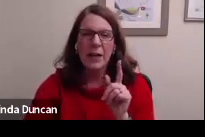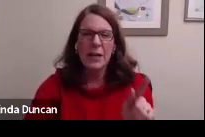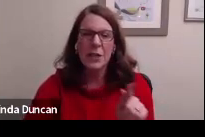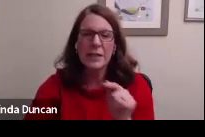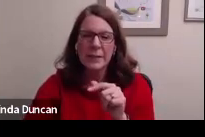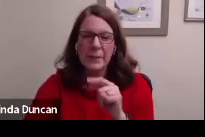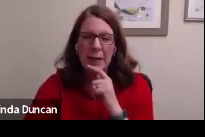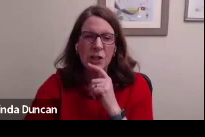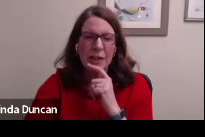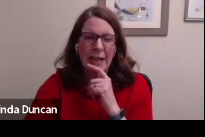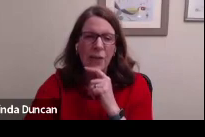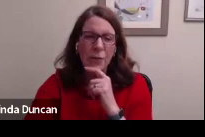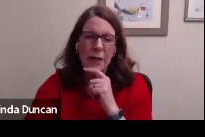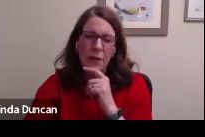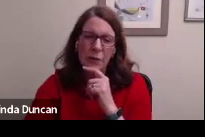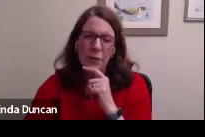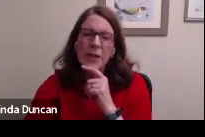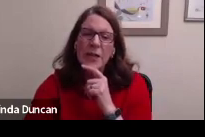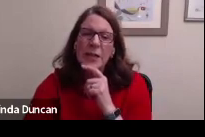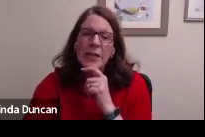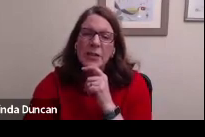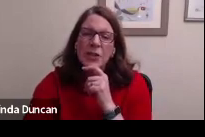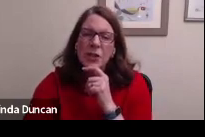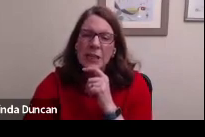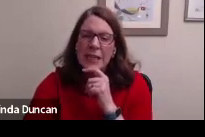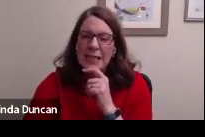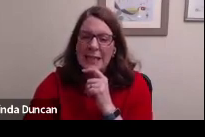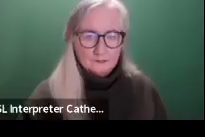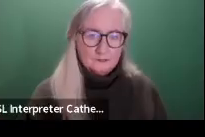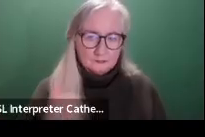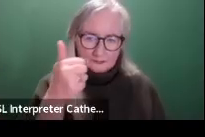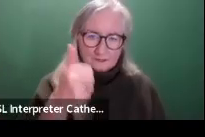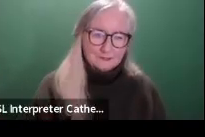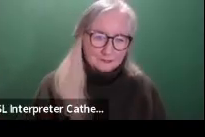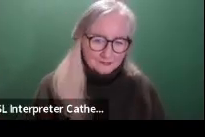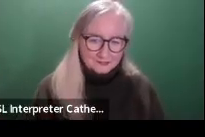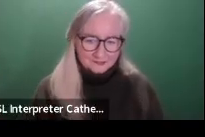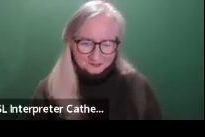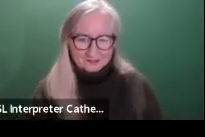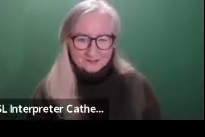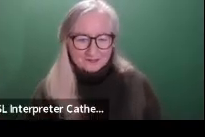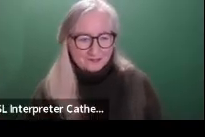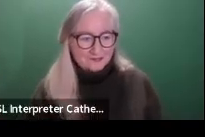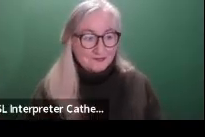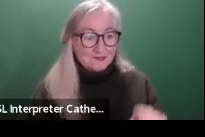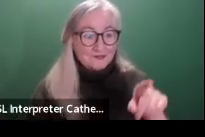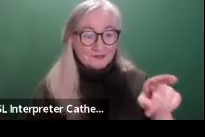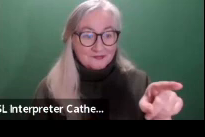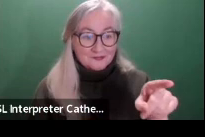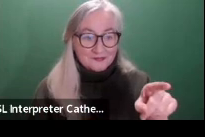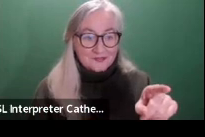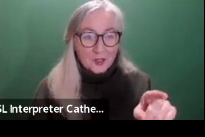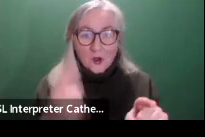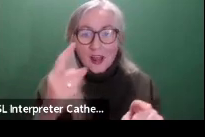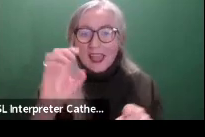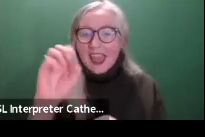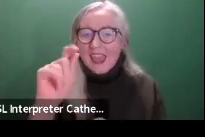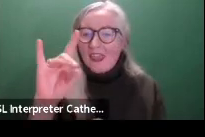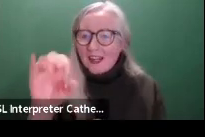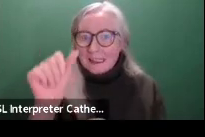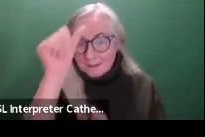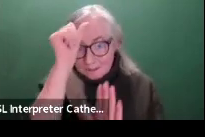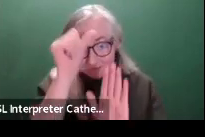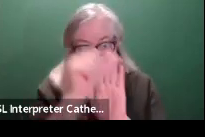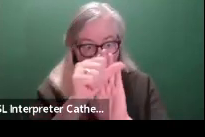If I just mention Ethel here, though, she had said very experienced interpreter, a very,